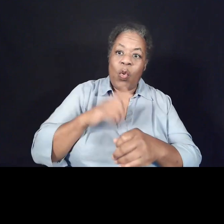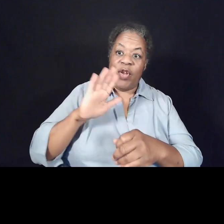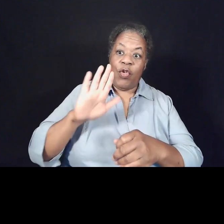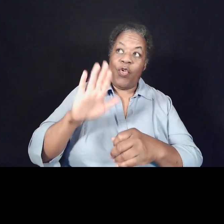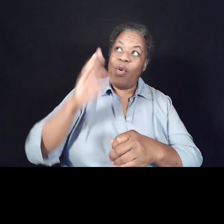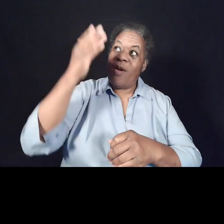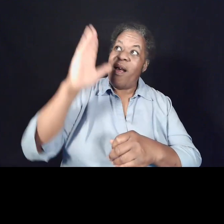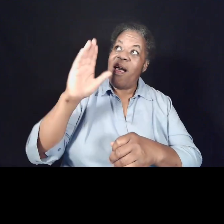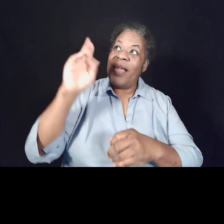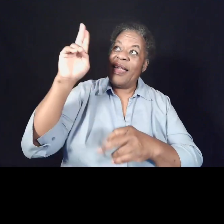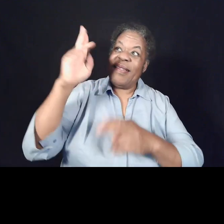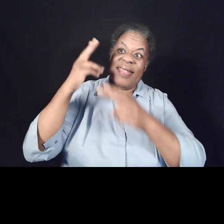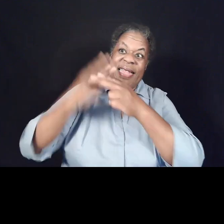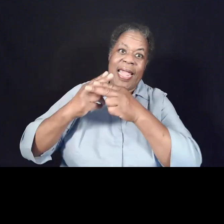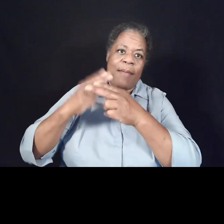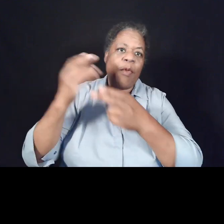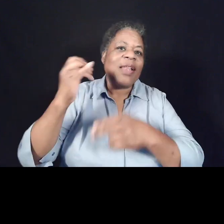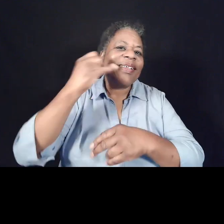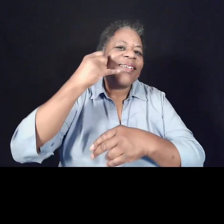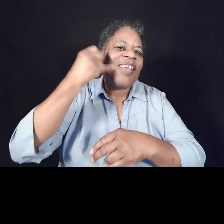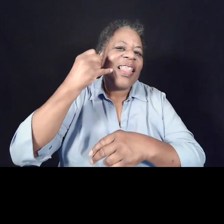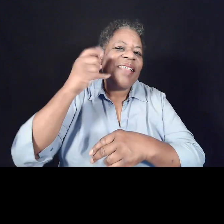jealous, is a jealous God.